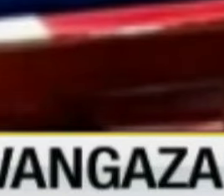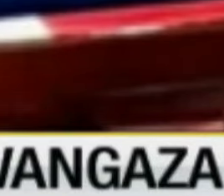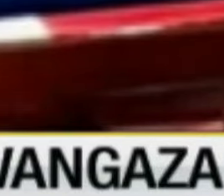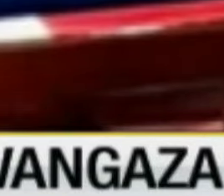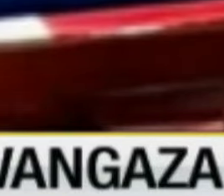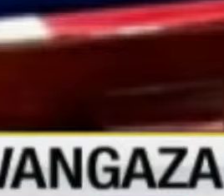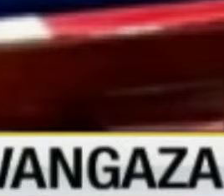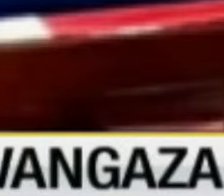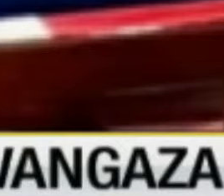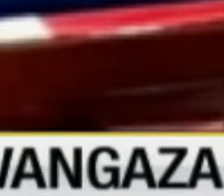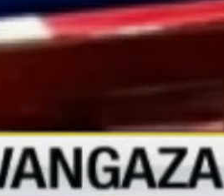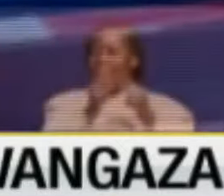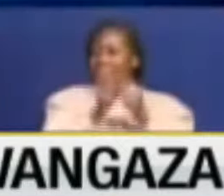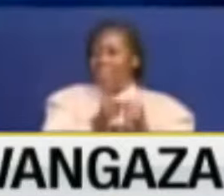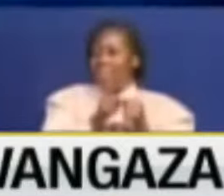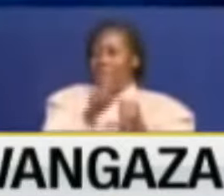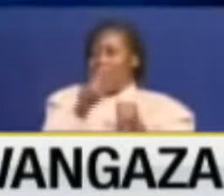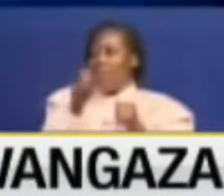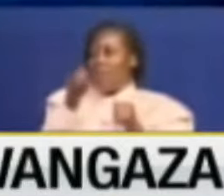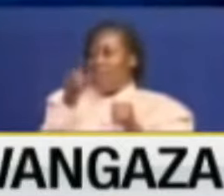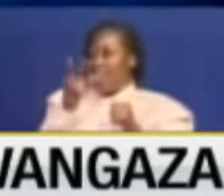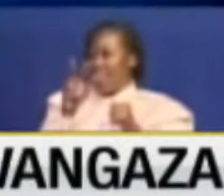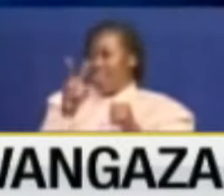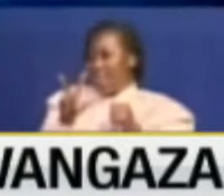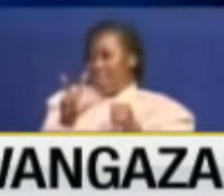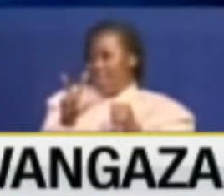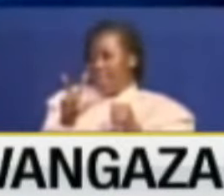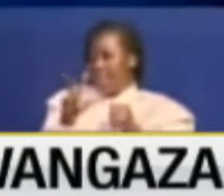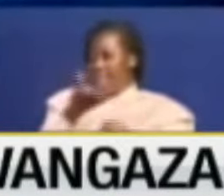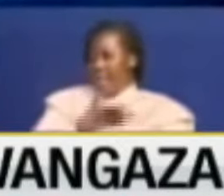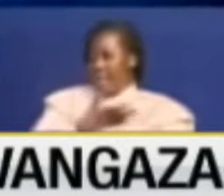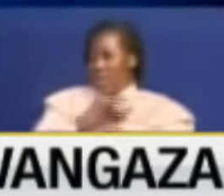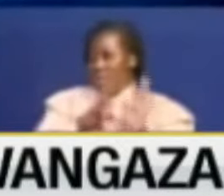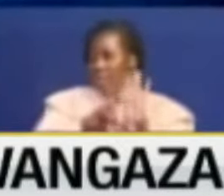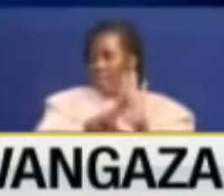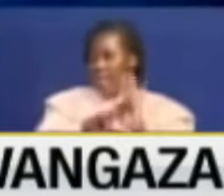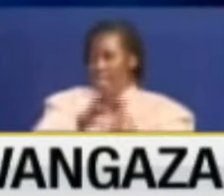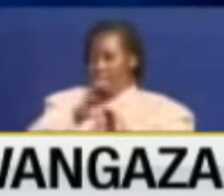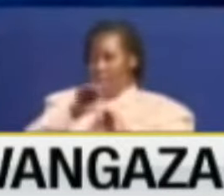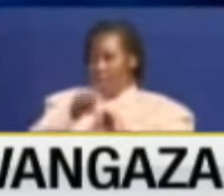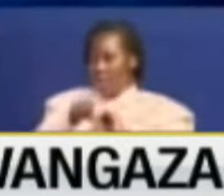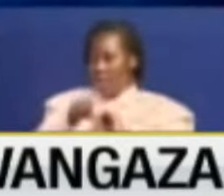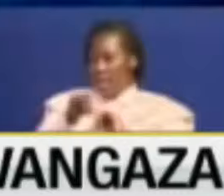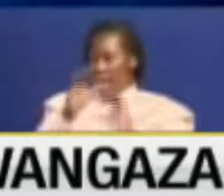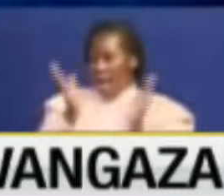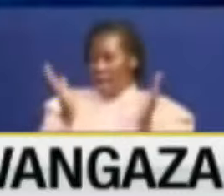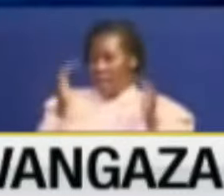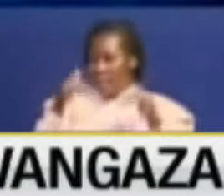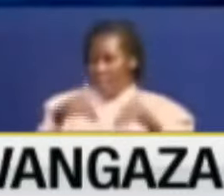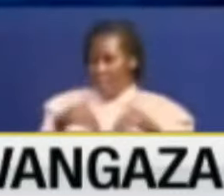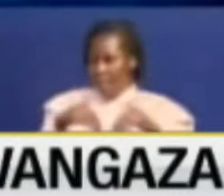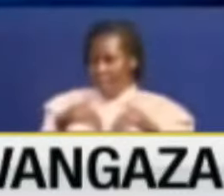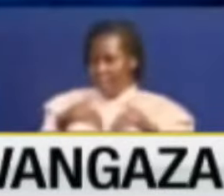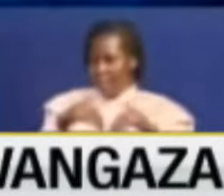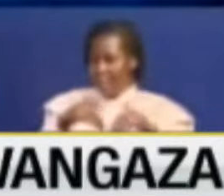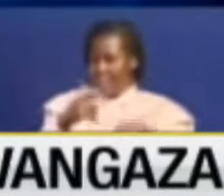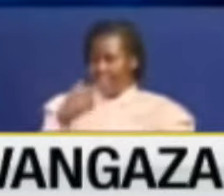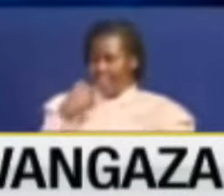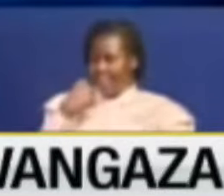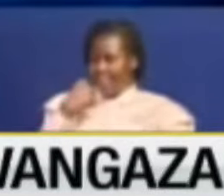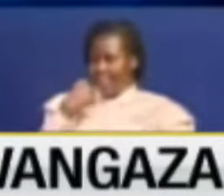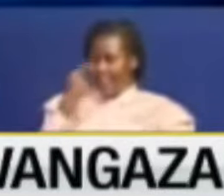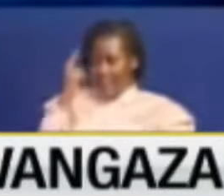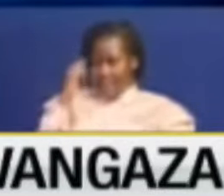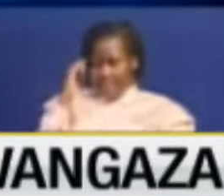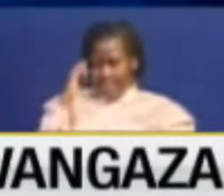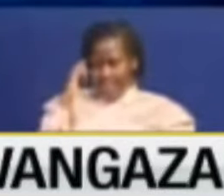...23, when we were here for the last impeachment. Council representing the county assembly predicted,